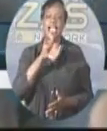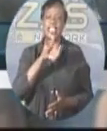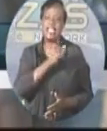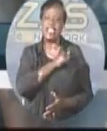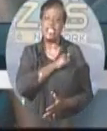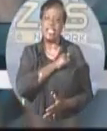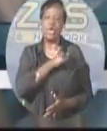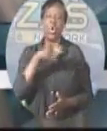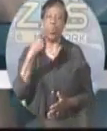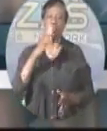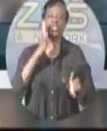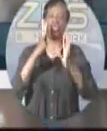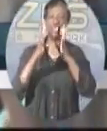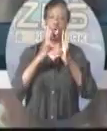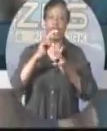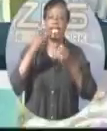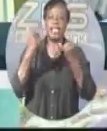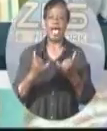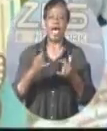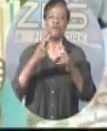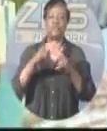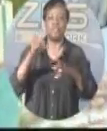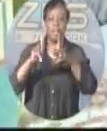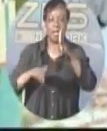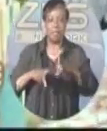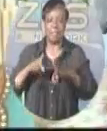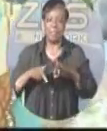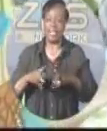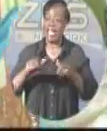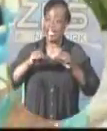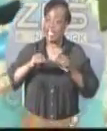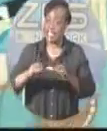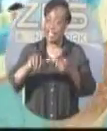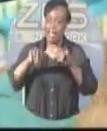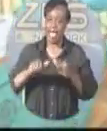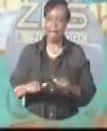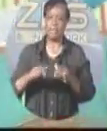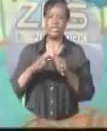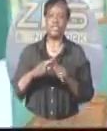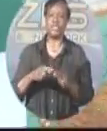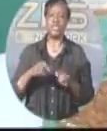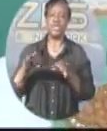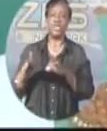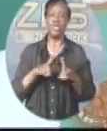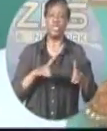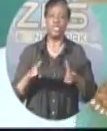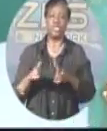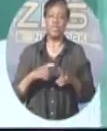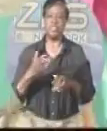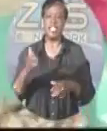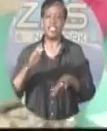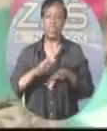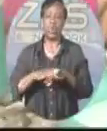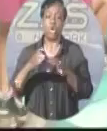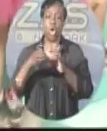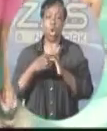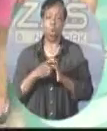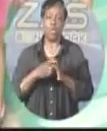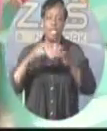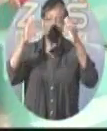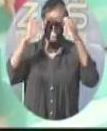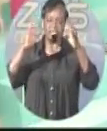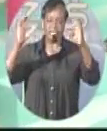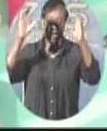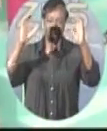who's speaking now to the congregation. Still able to do most functions on her own, this vibrant centenarian was celebrated